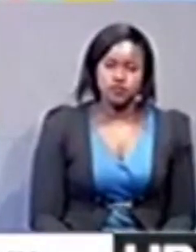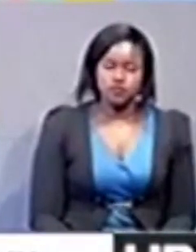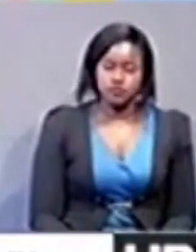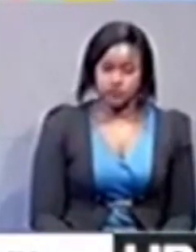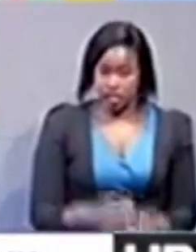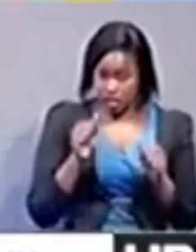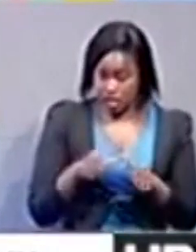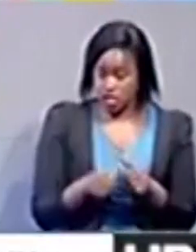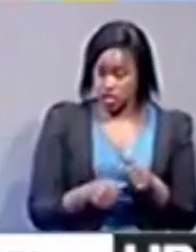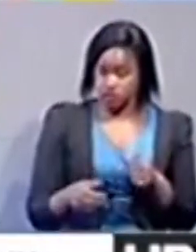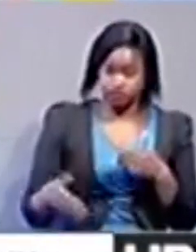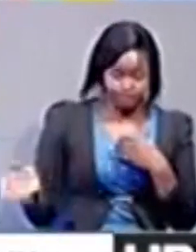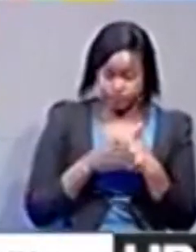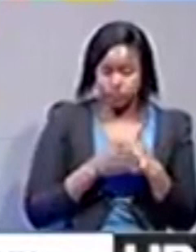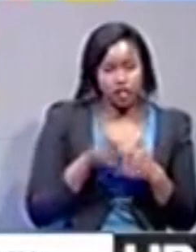third route.